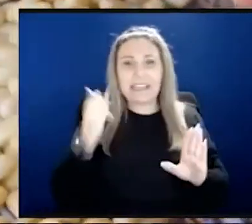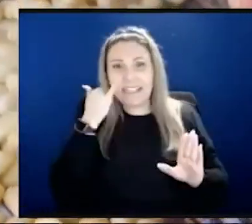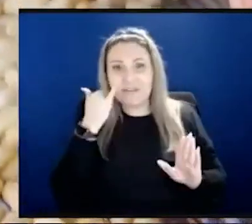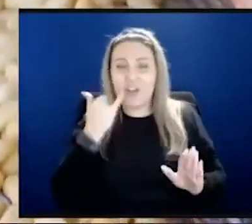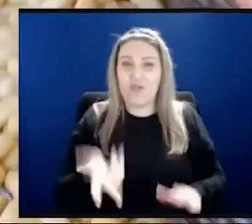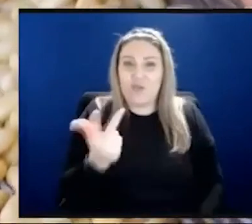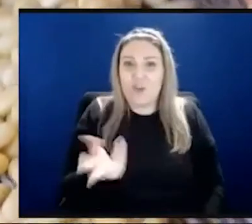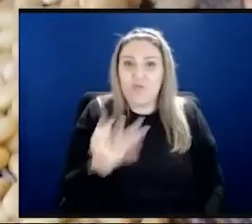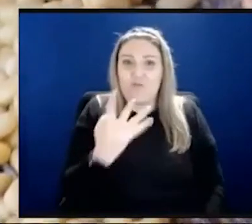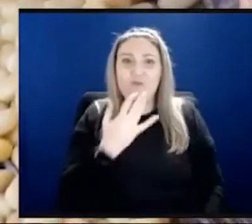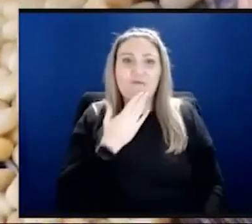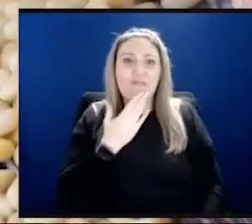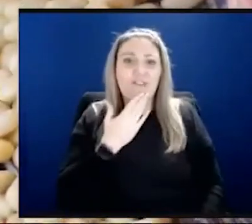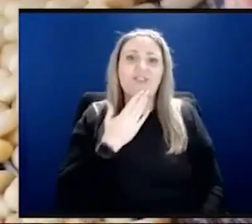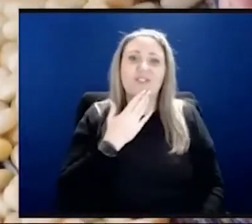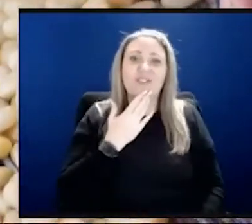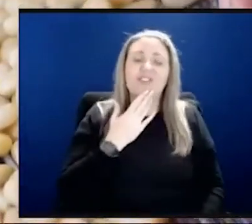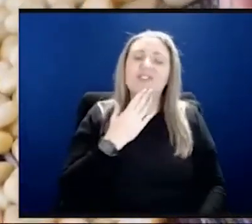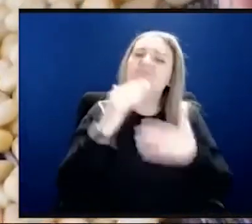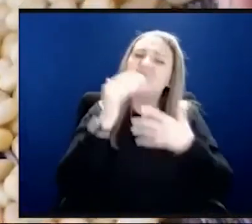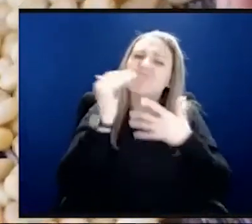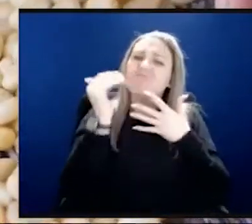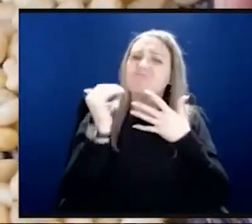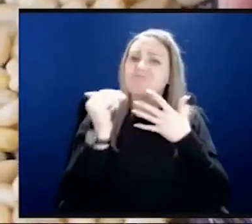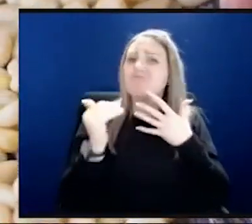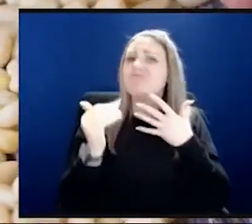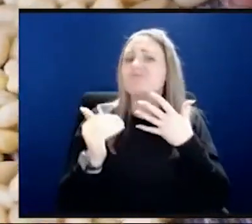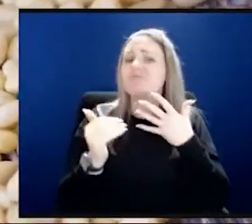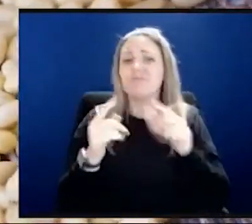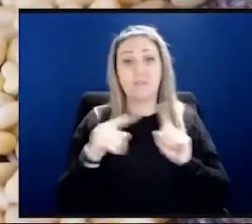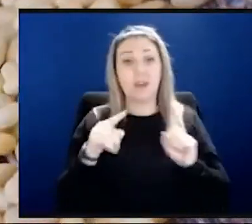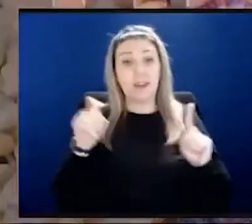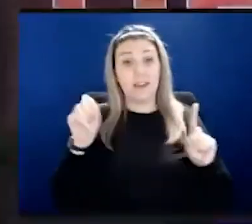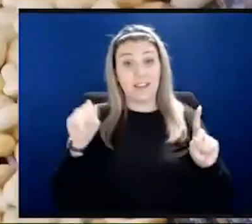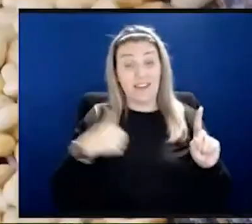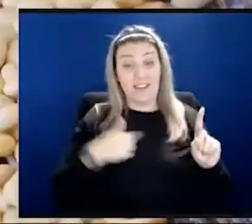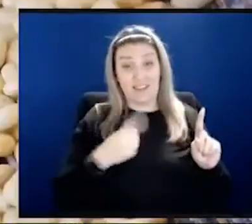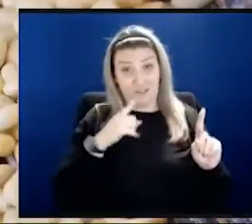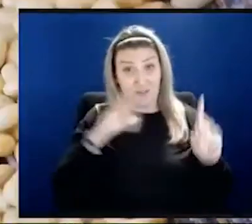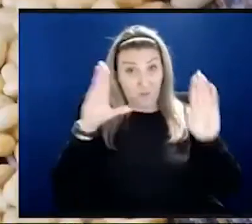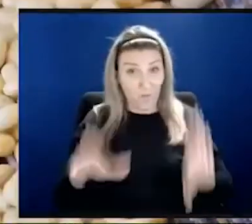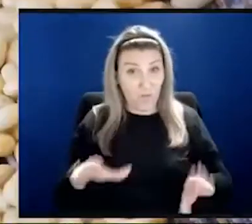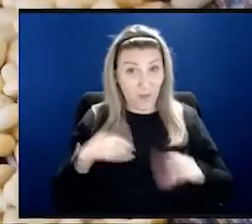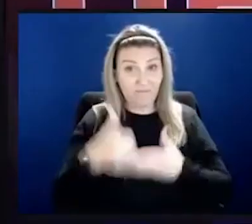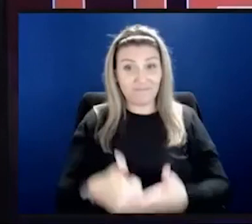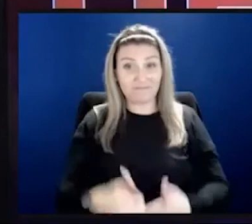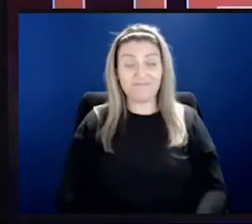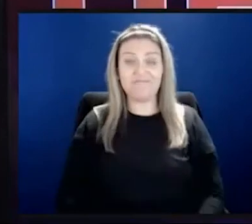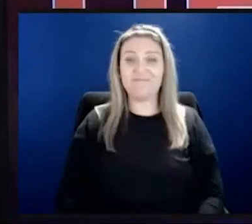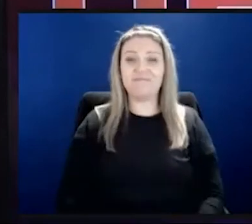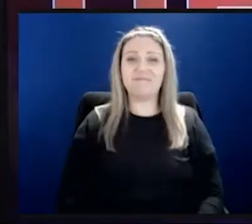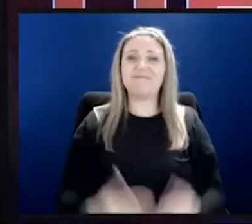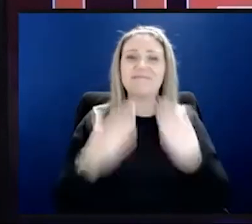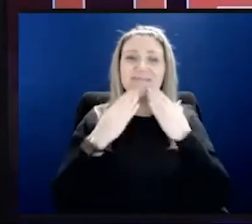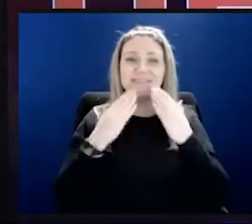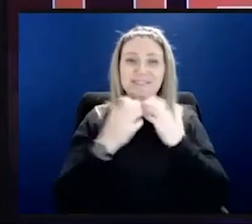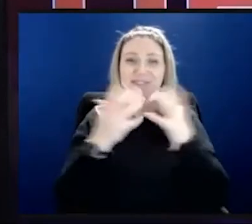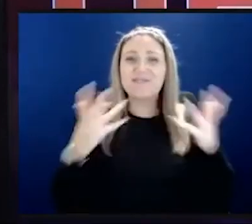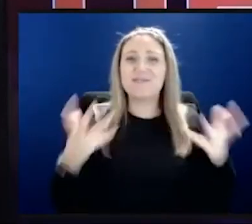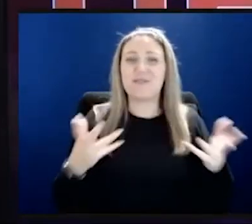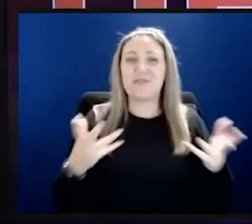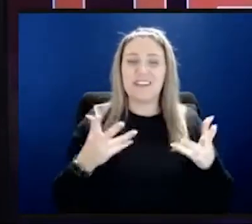again, do step by step. But yeah, I think that's a great tip. Thank you so much for being with us